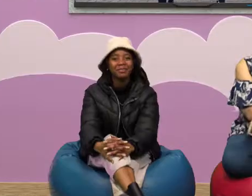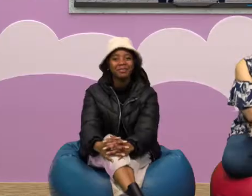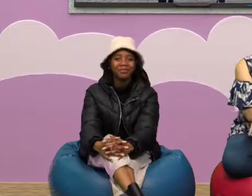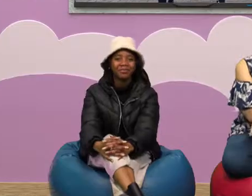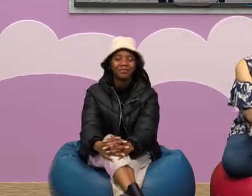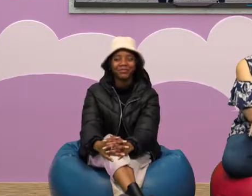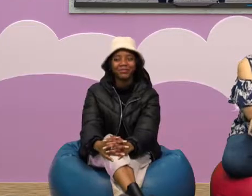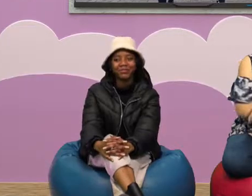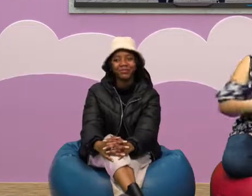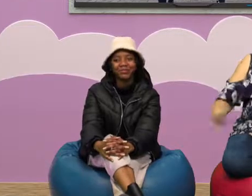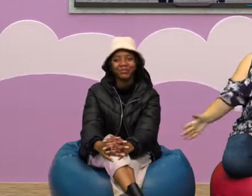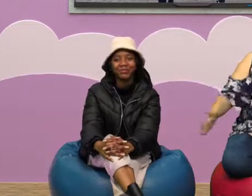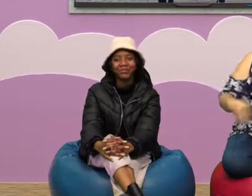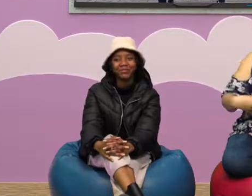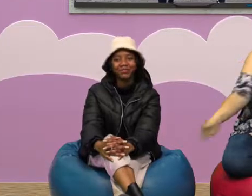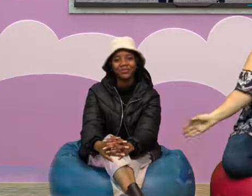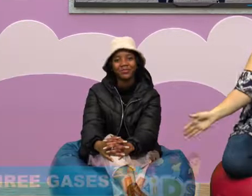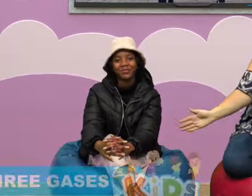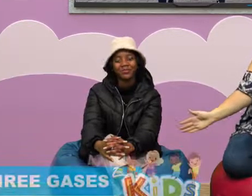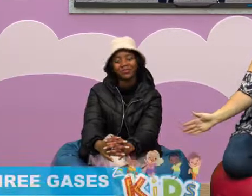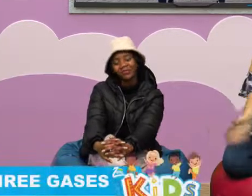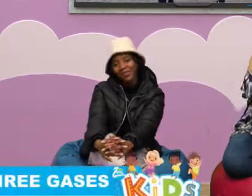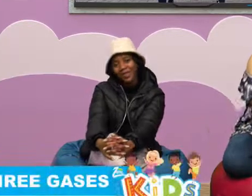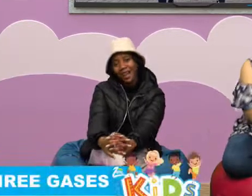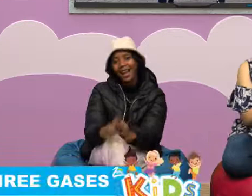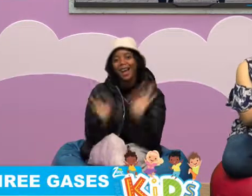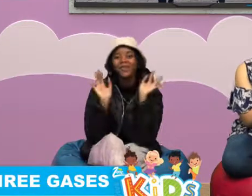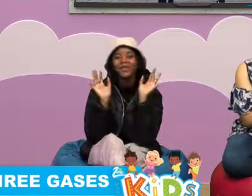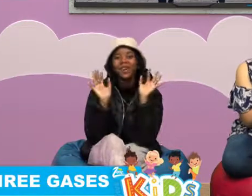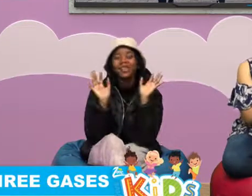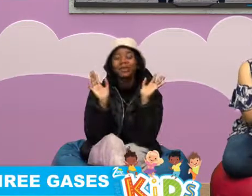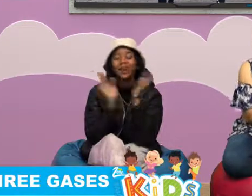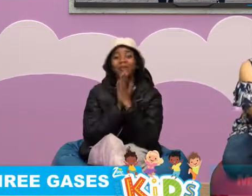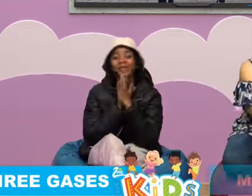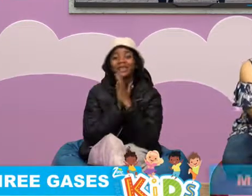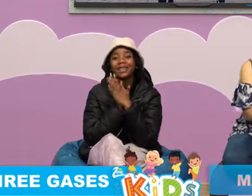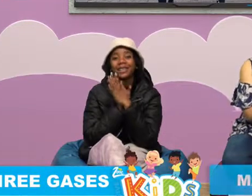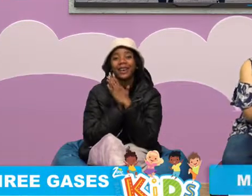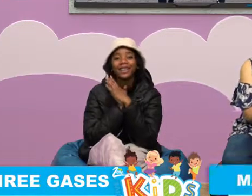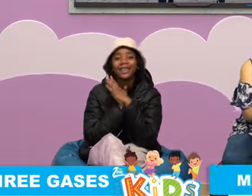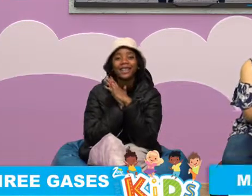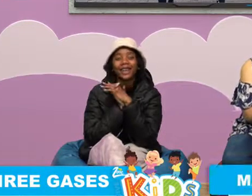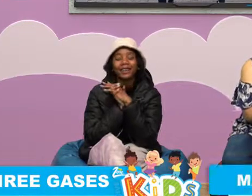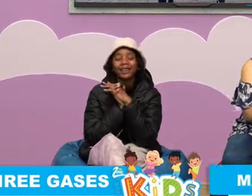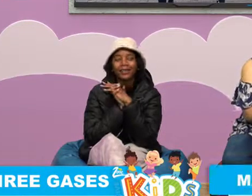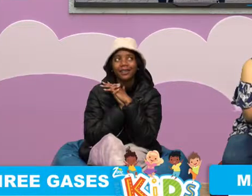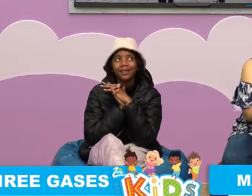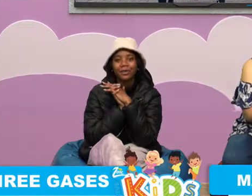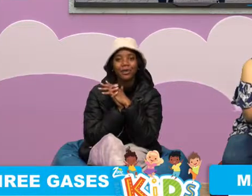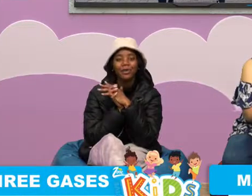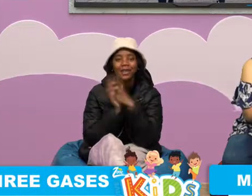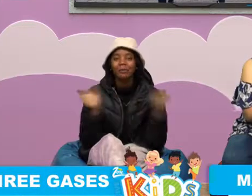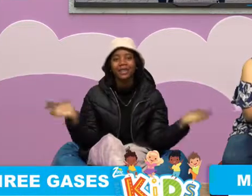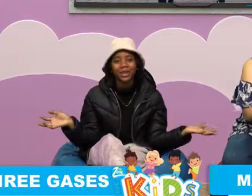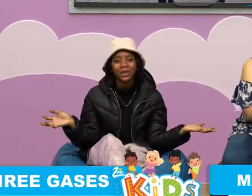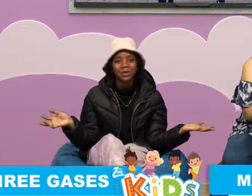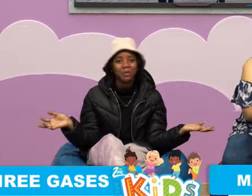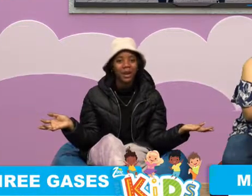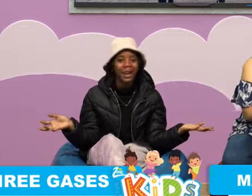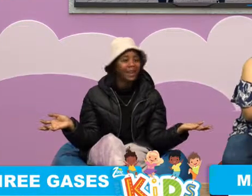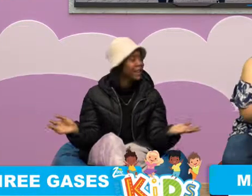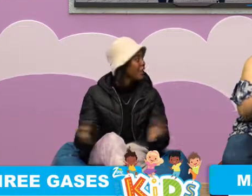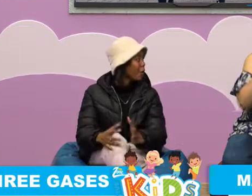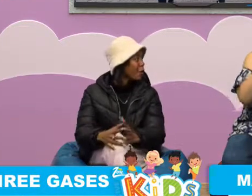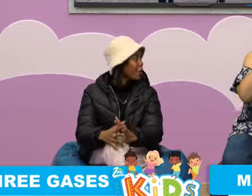My name is Marisol Stoffberg, and this is my beautiful friend for today. Hi friends, my name is Desiree Garces, and of course I'm excited to